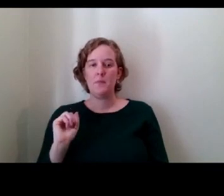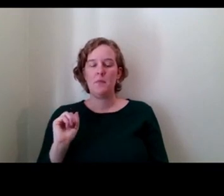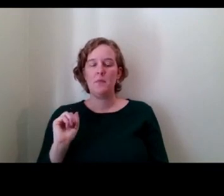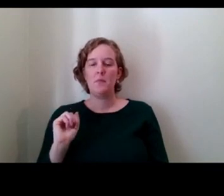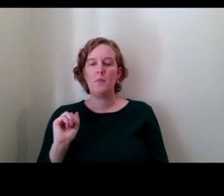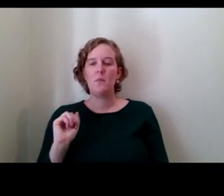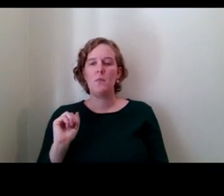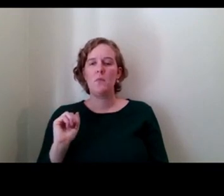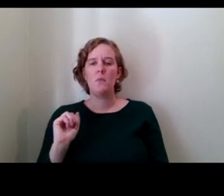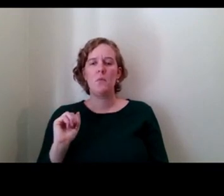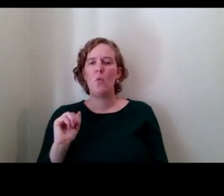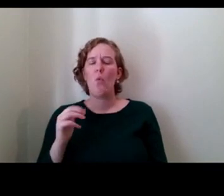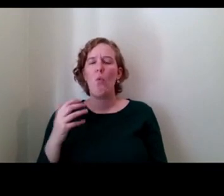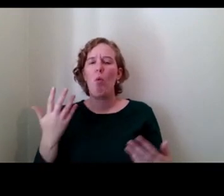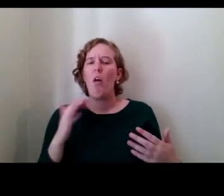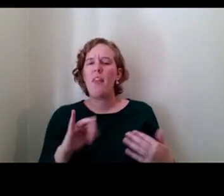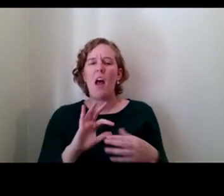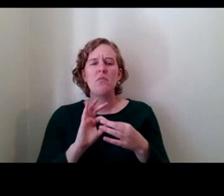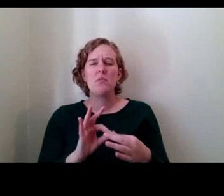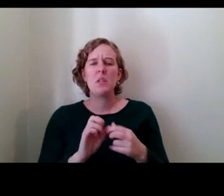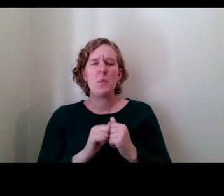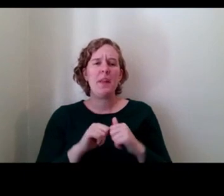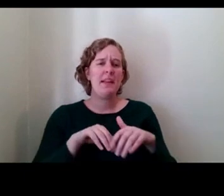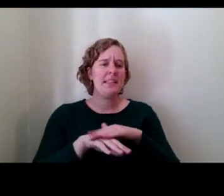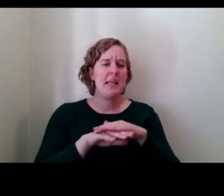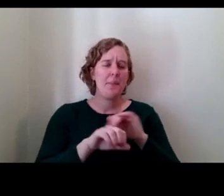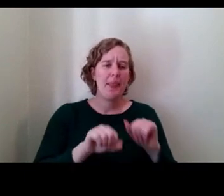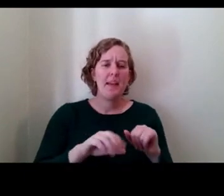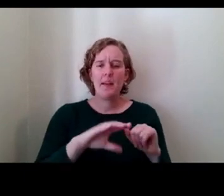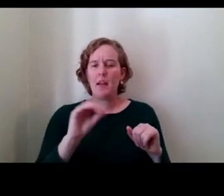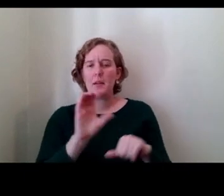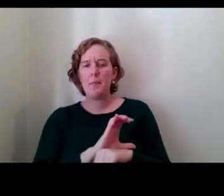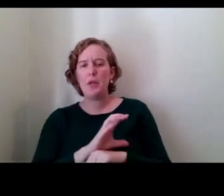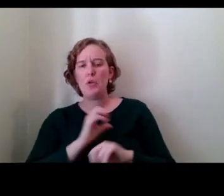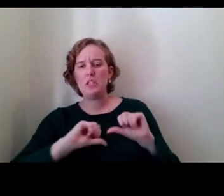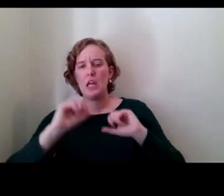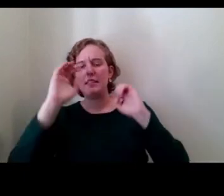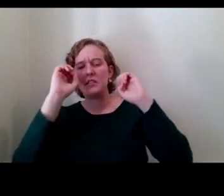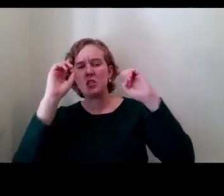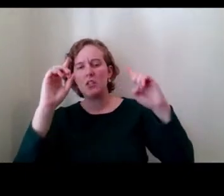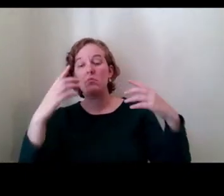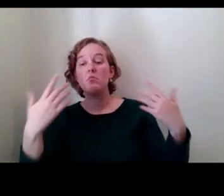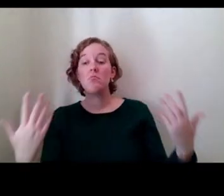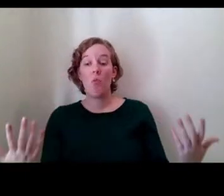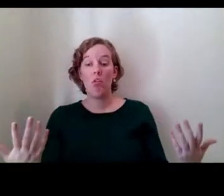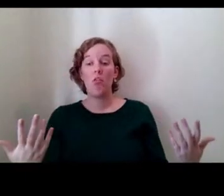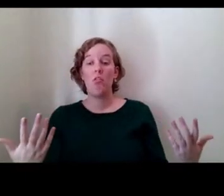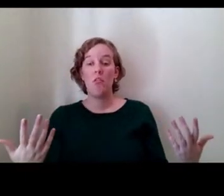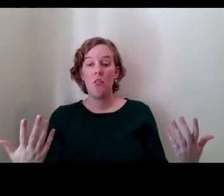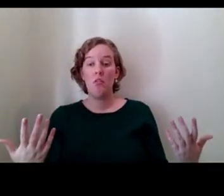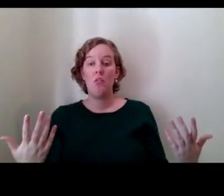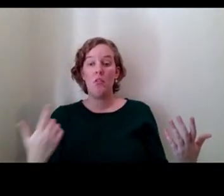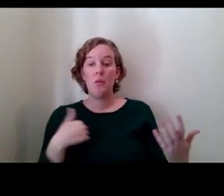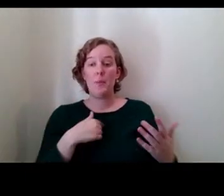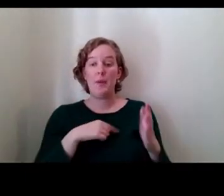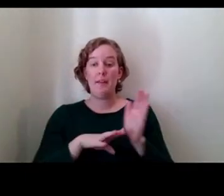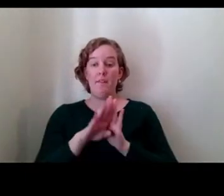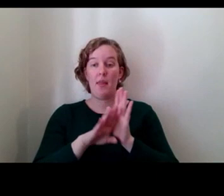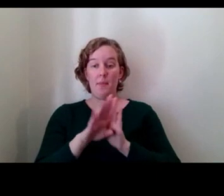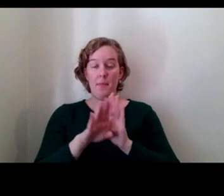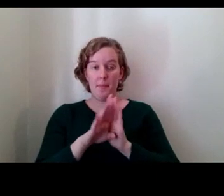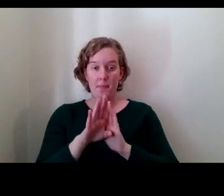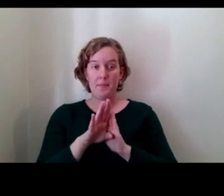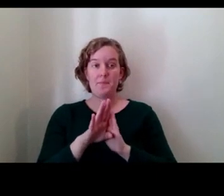What has that got to do with accessibility and computer science education? Well, as we were developing